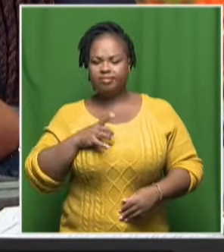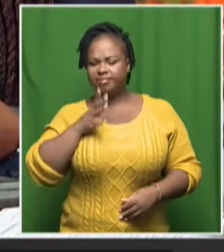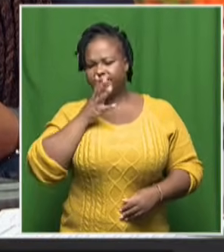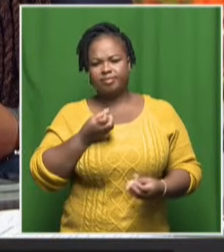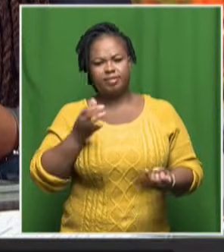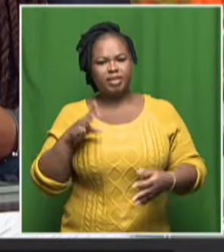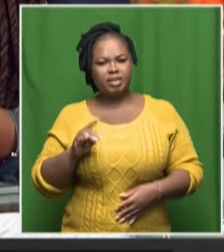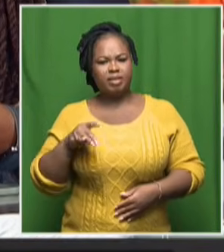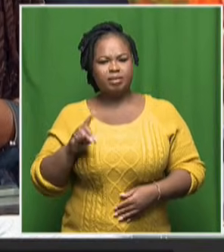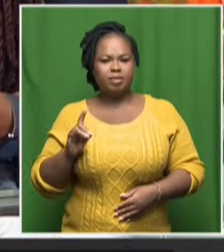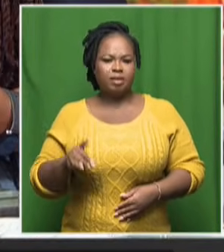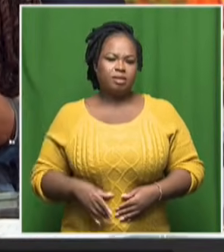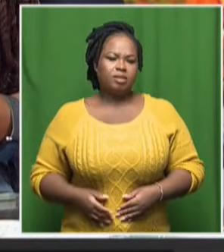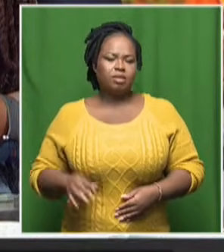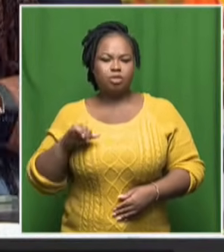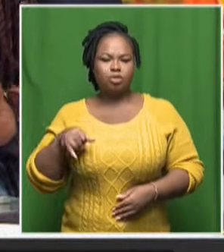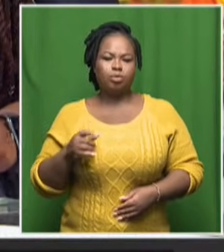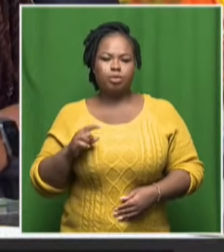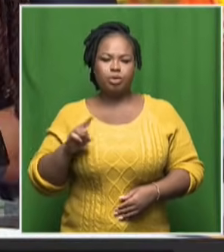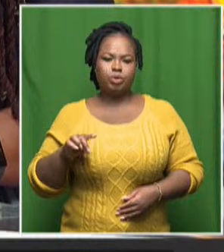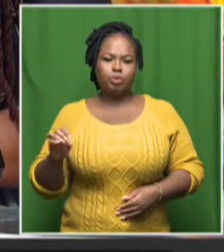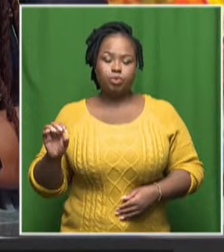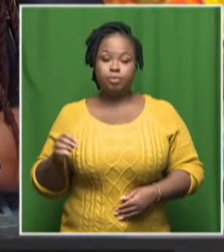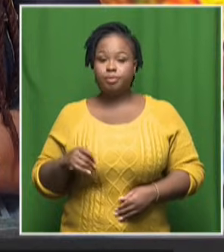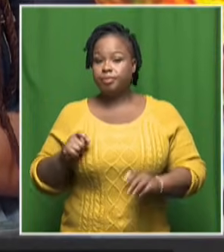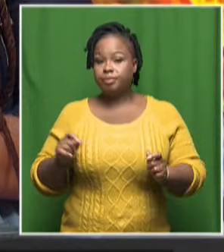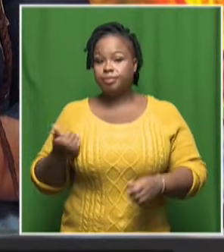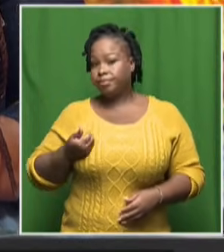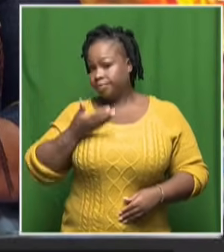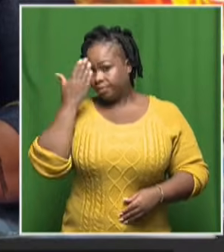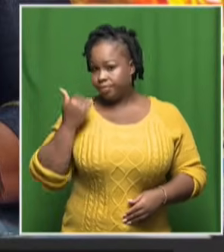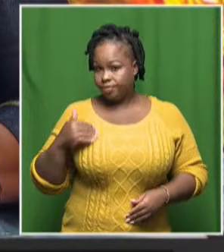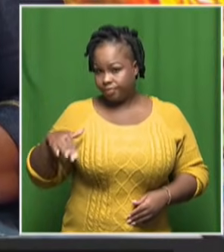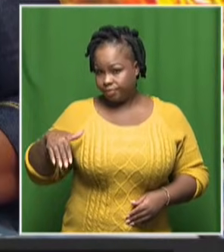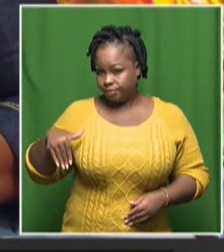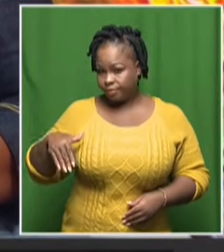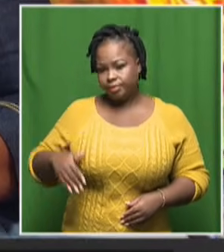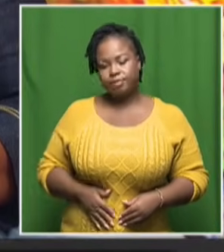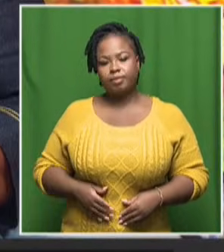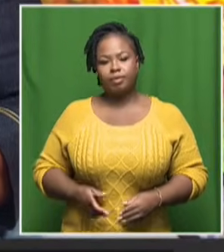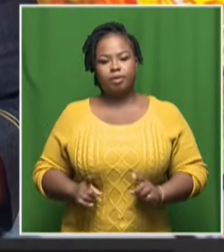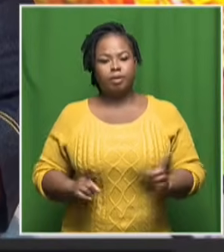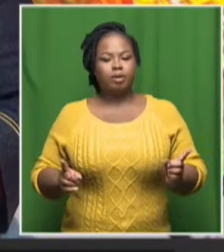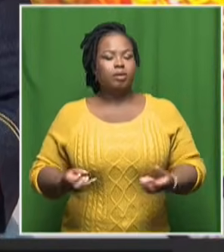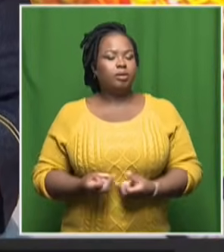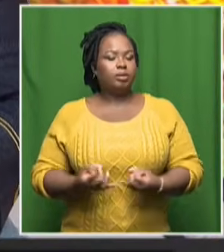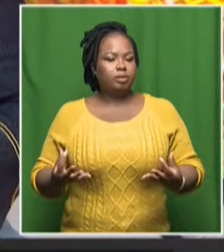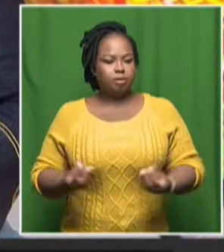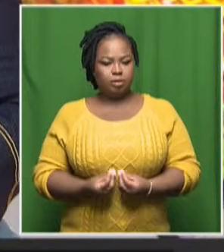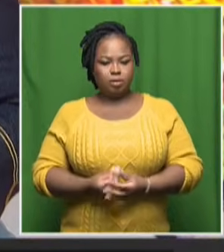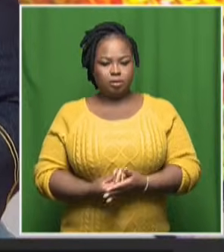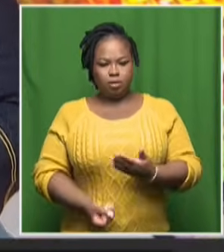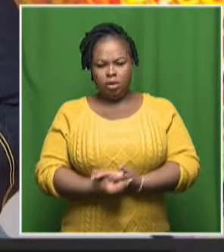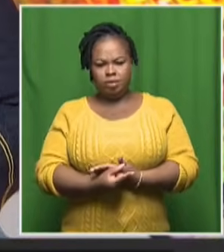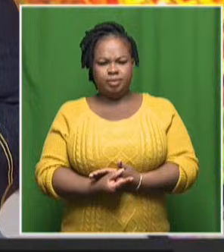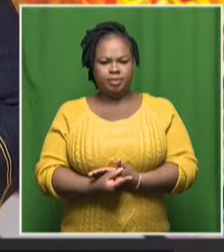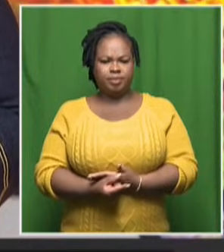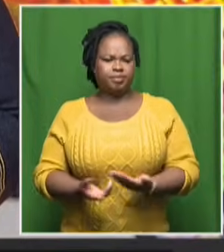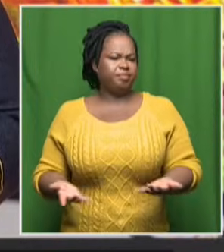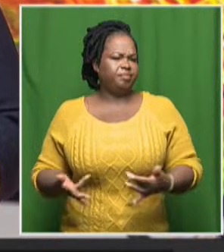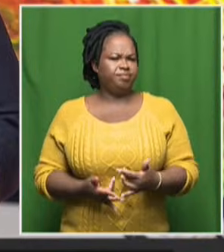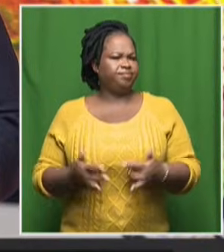many animals at the Joburg Zoo, and I think people don't know this yet. But there's so much that is happening. There's so much